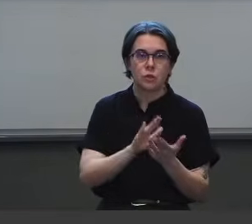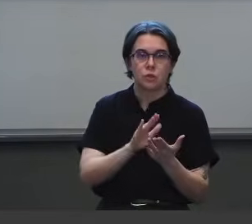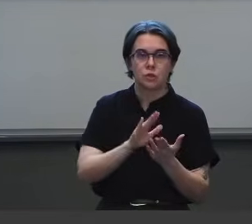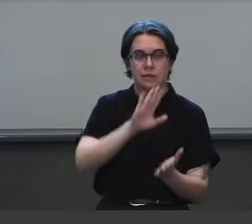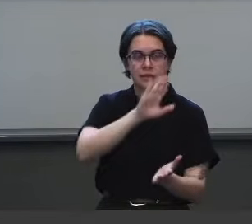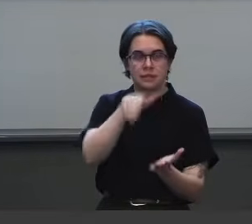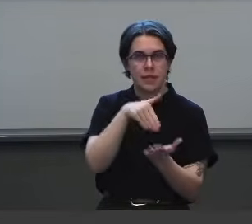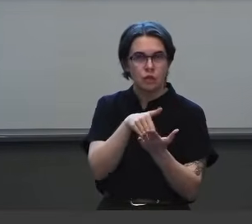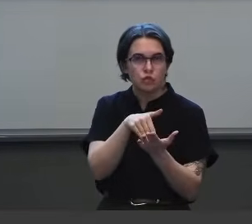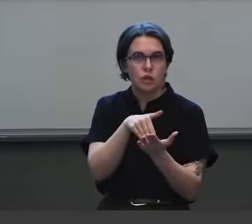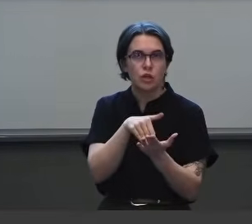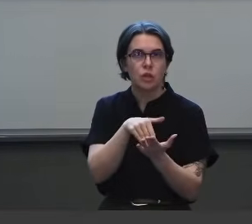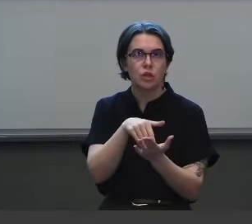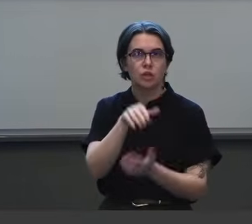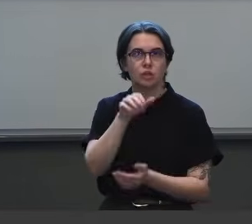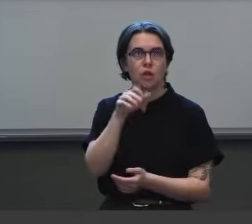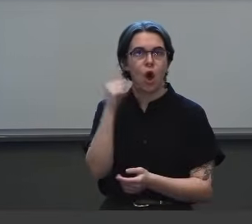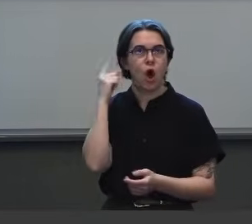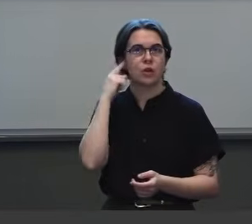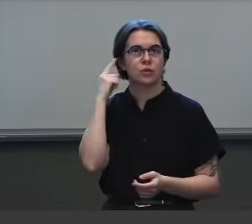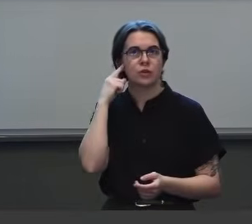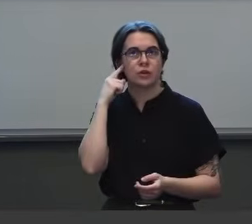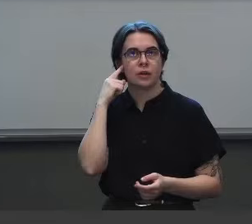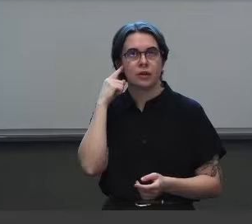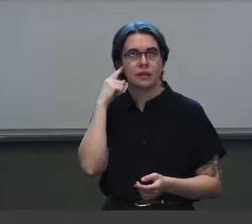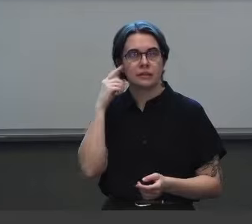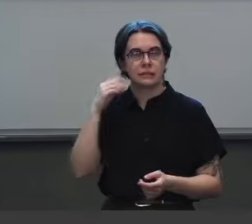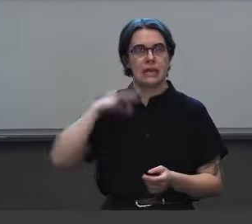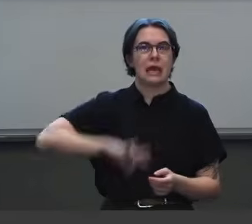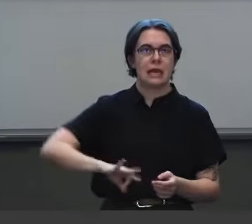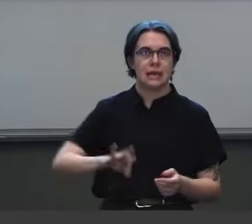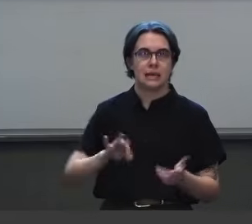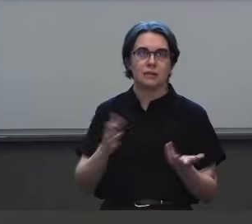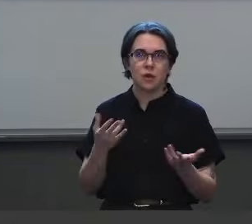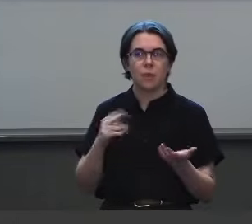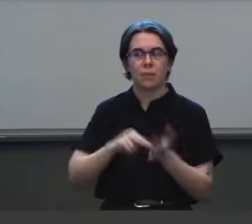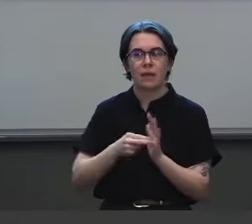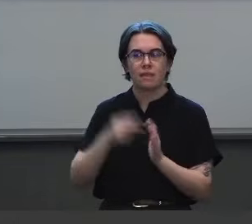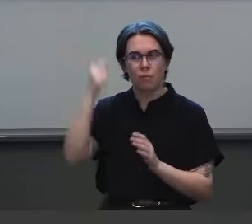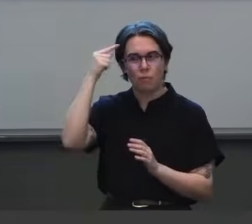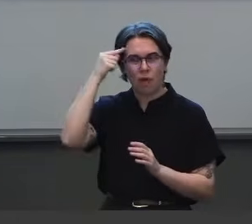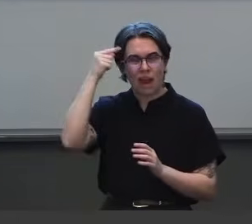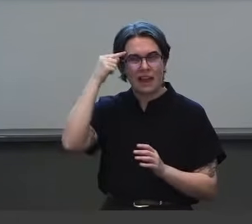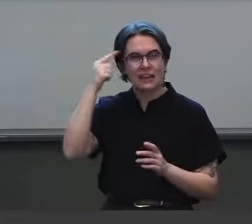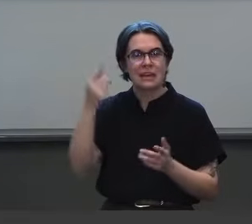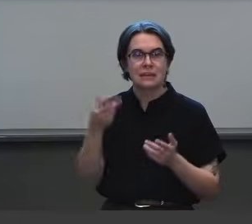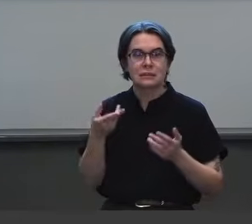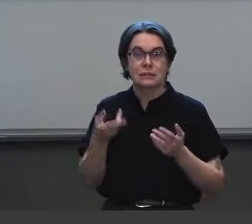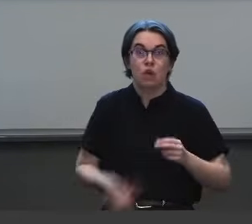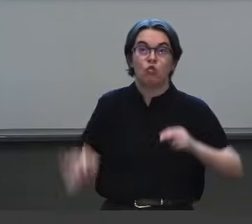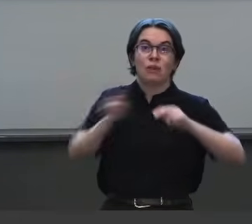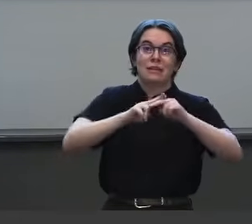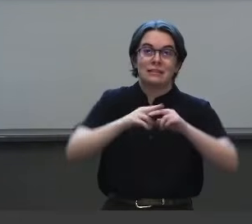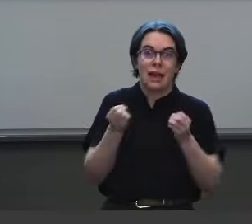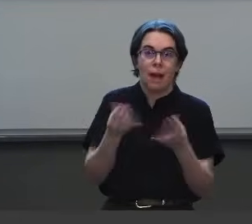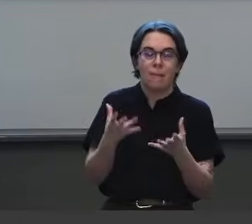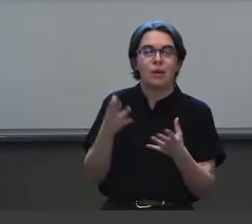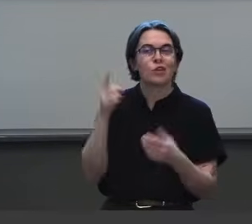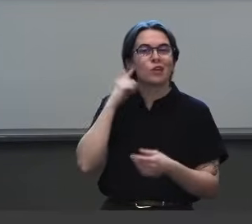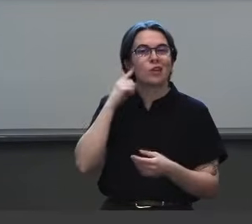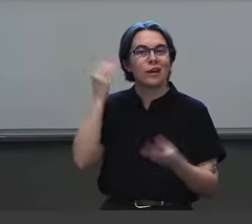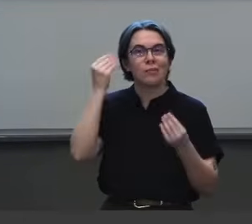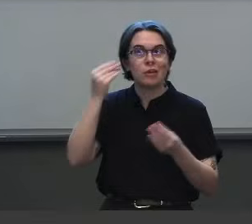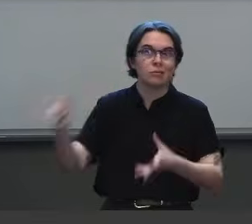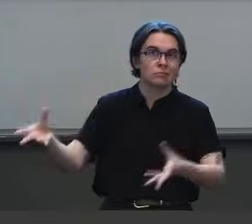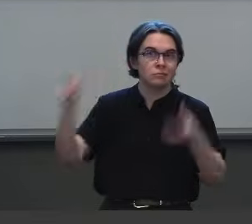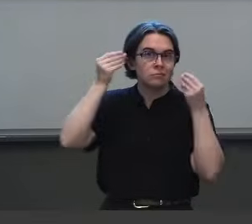which is basically the brain is ramping up auditory information. An excitatory inhibitory imbalance is another